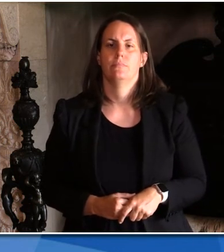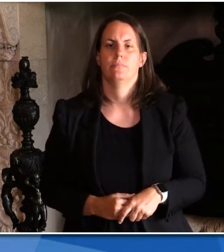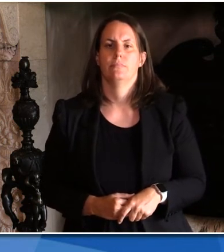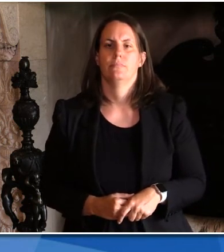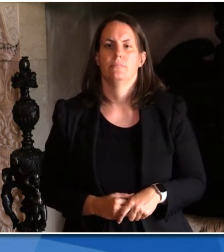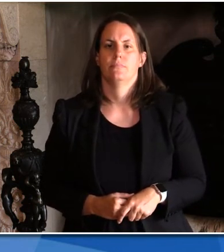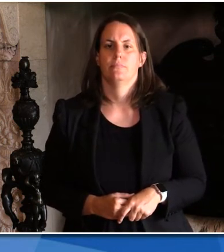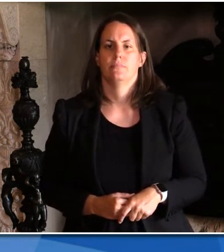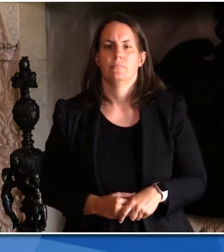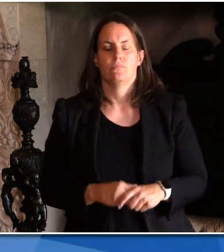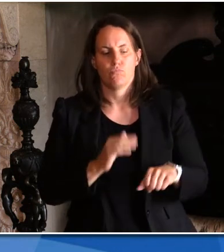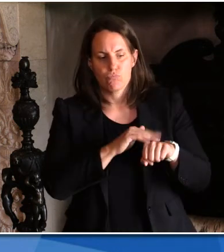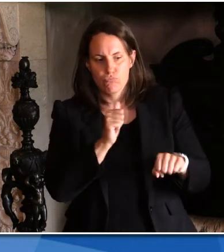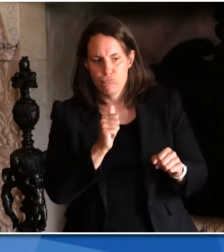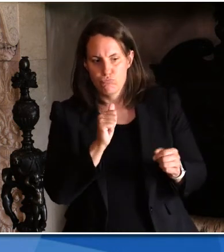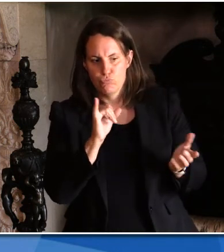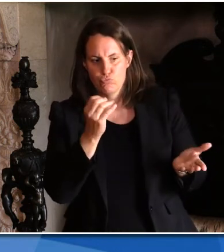Jessica Van Egren?